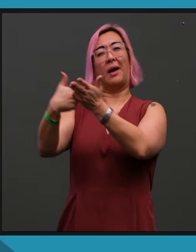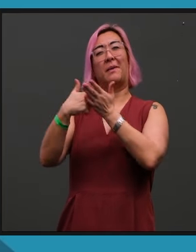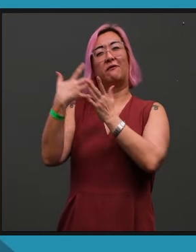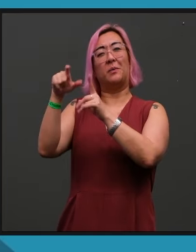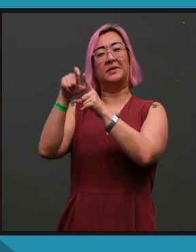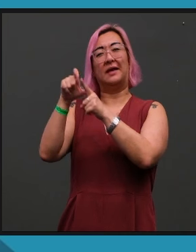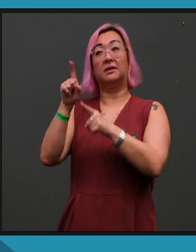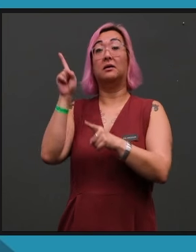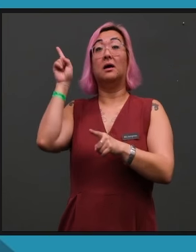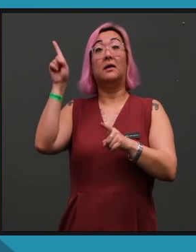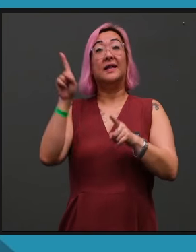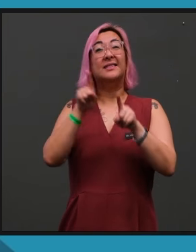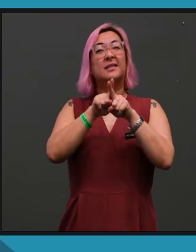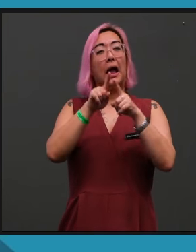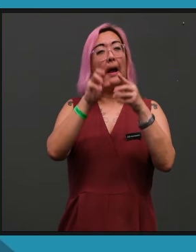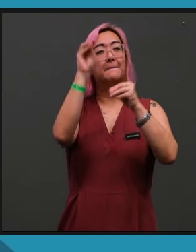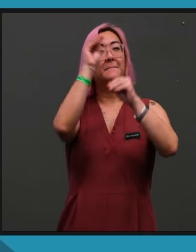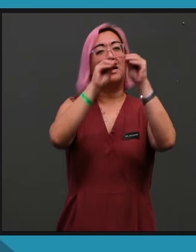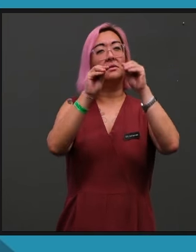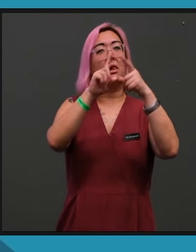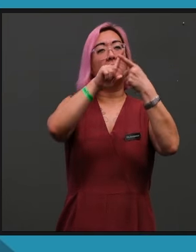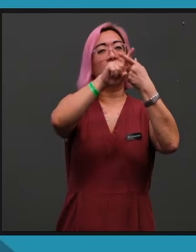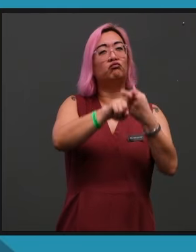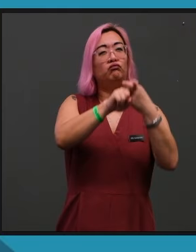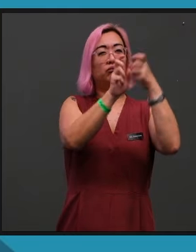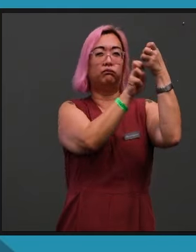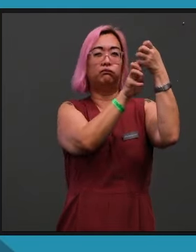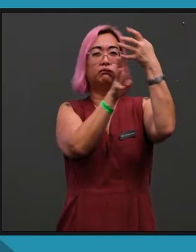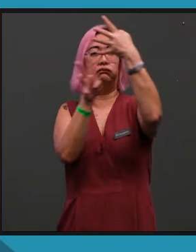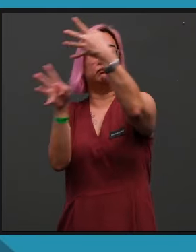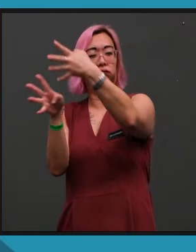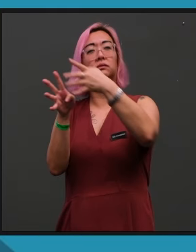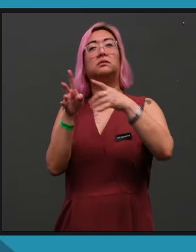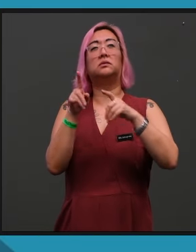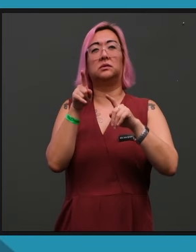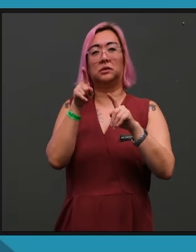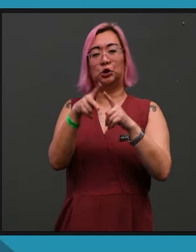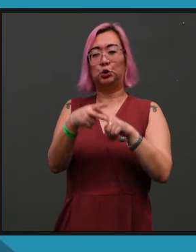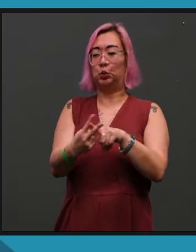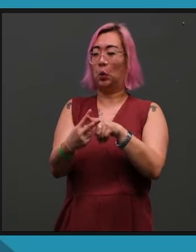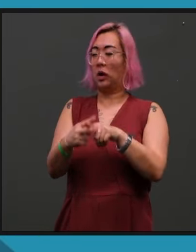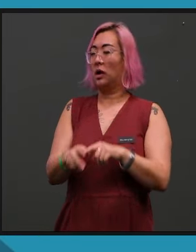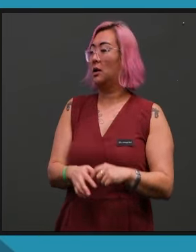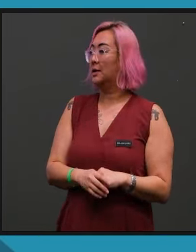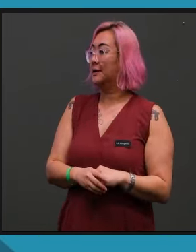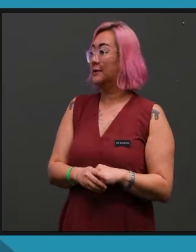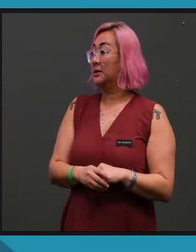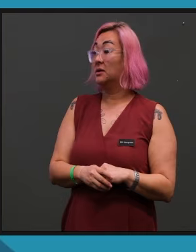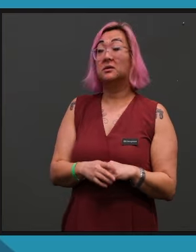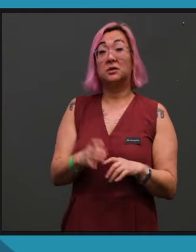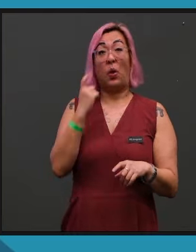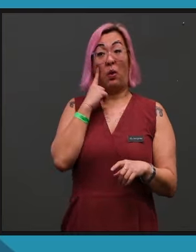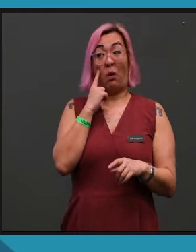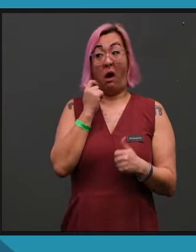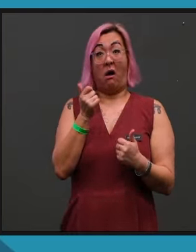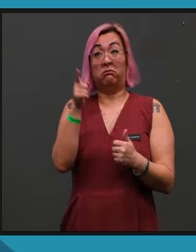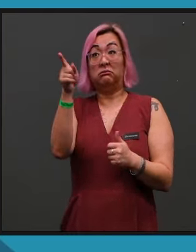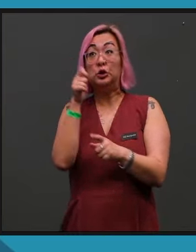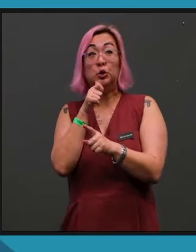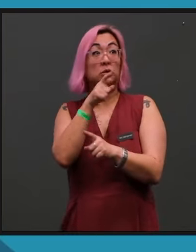And Ron Gilbert has a whole blog about doing these for his previous games. And so I essentially was like, oh, that's pretty good. He seems to know what he's talking